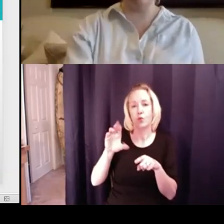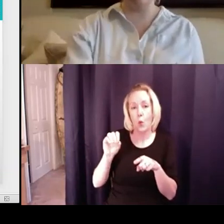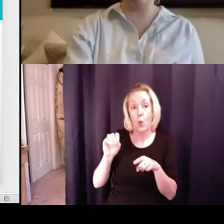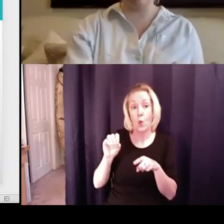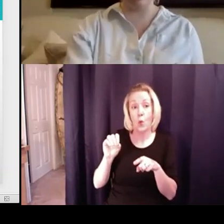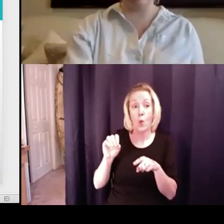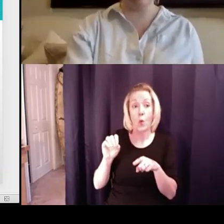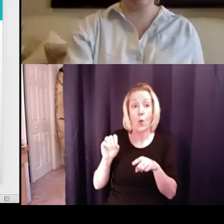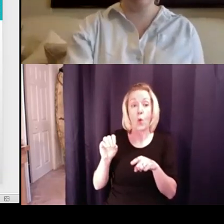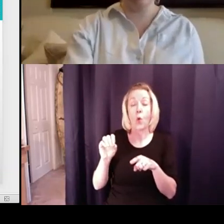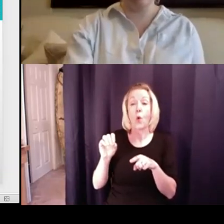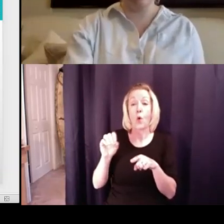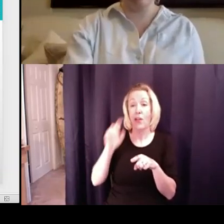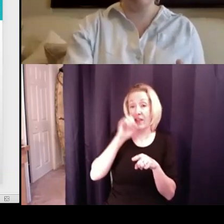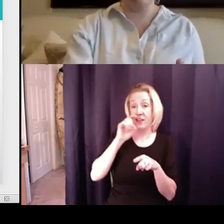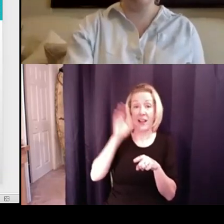uses a switch,